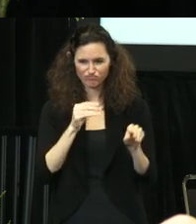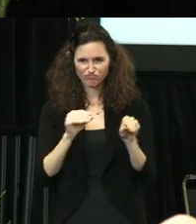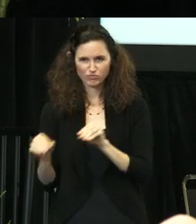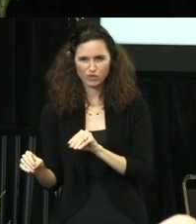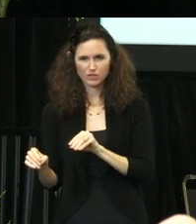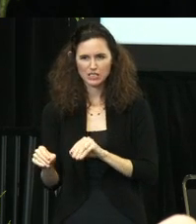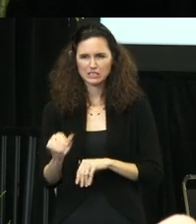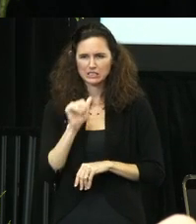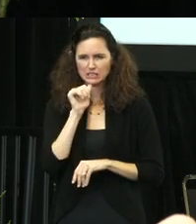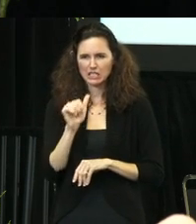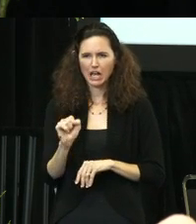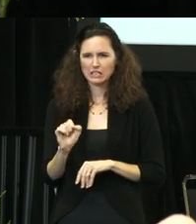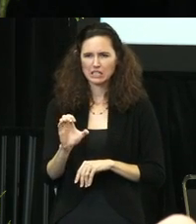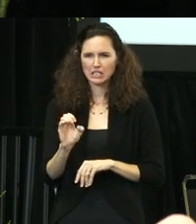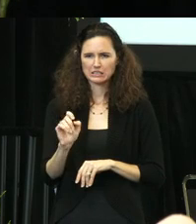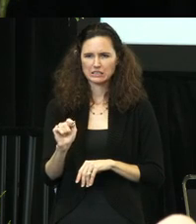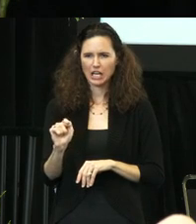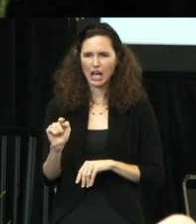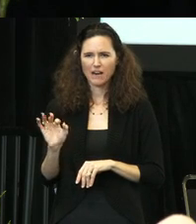Finch.